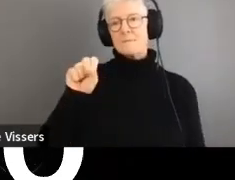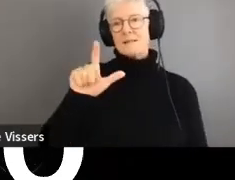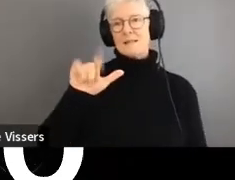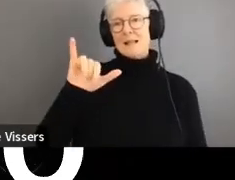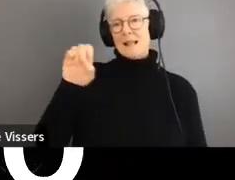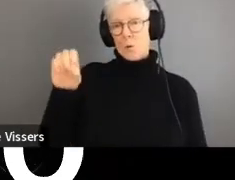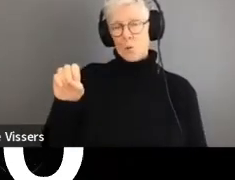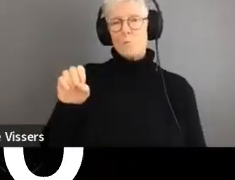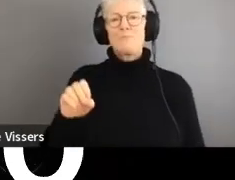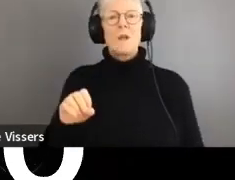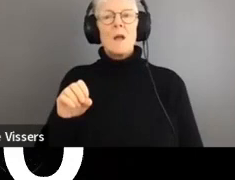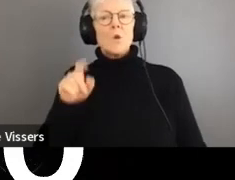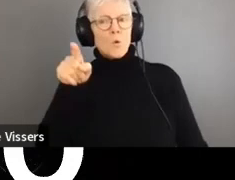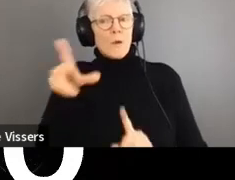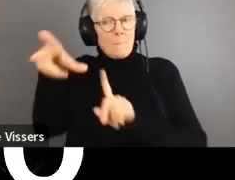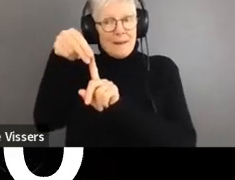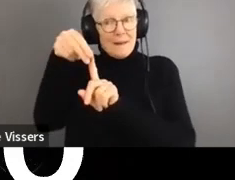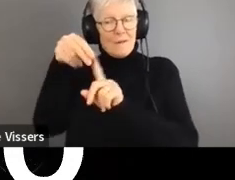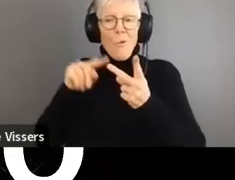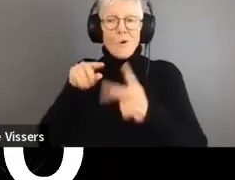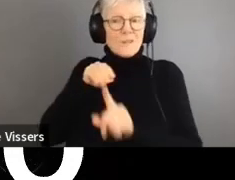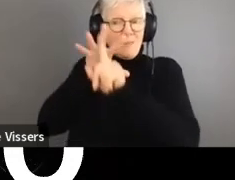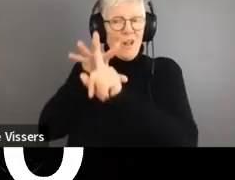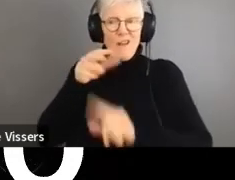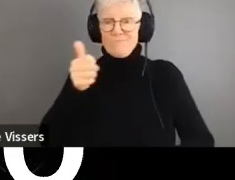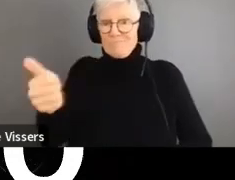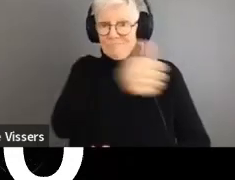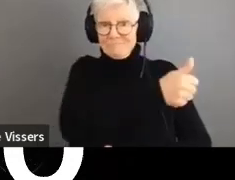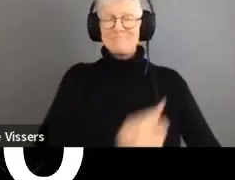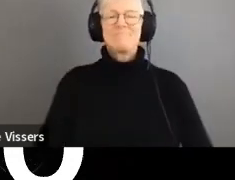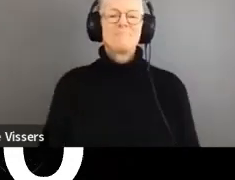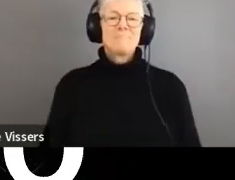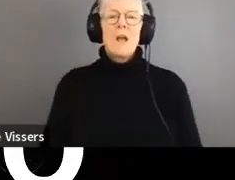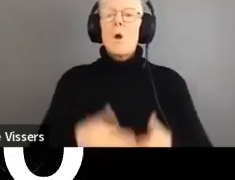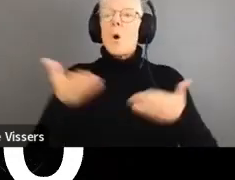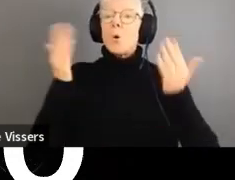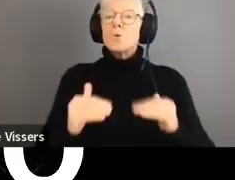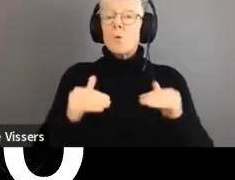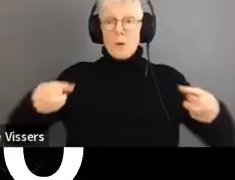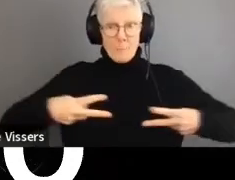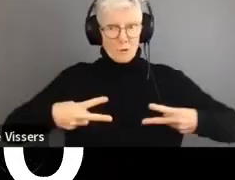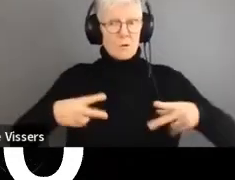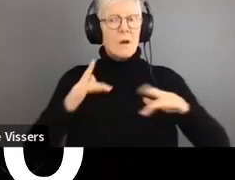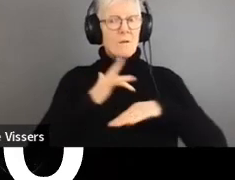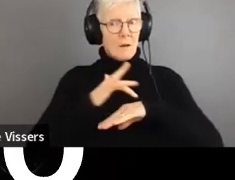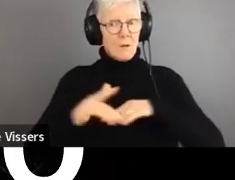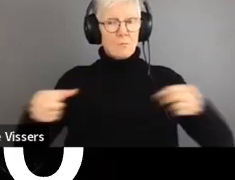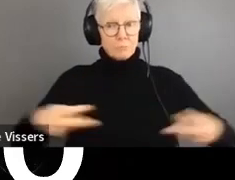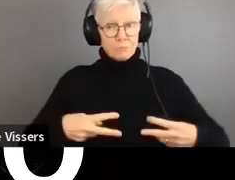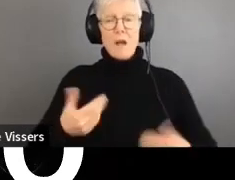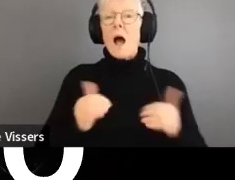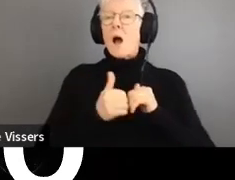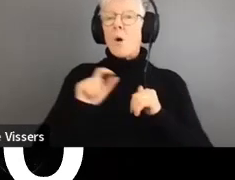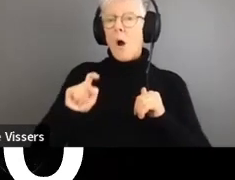Ottawa. Please pin or spotlight them to access this call in ASL. We have also enabled the closed captioning option, which you can turn on